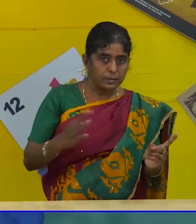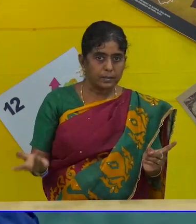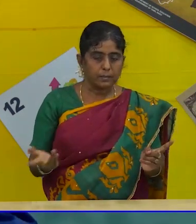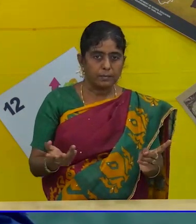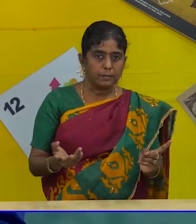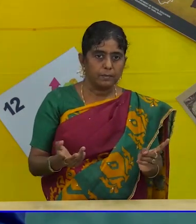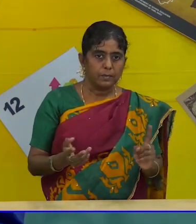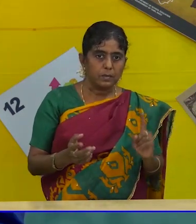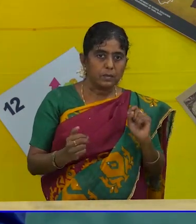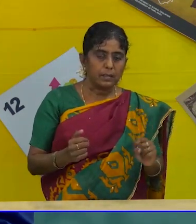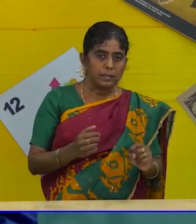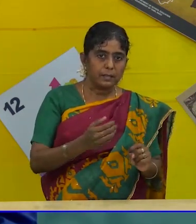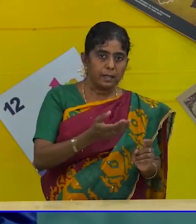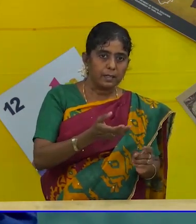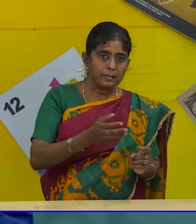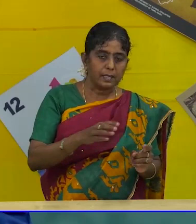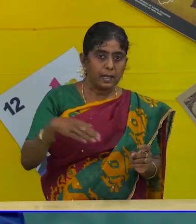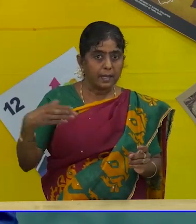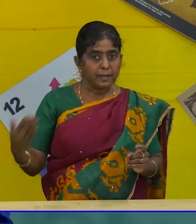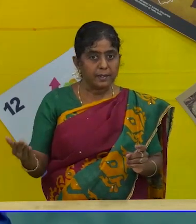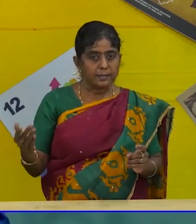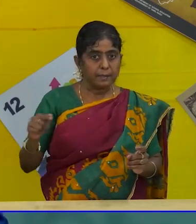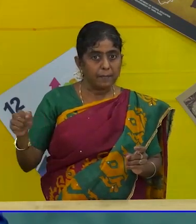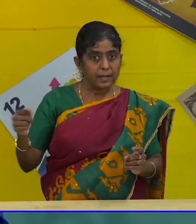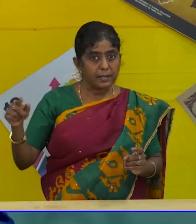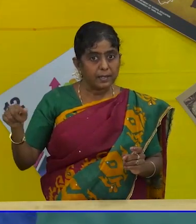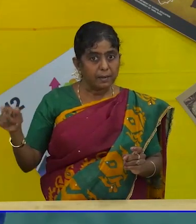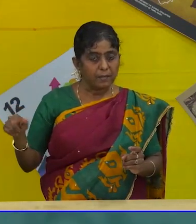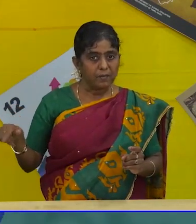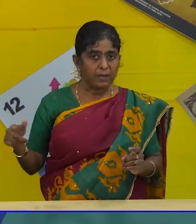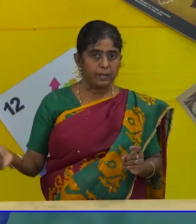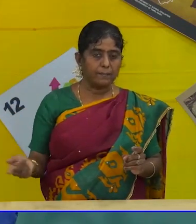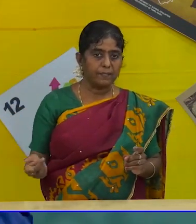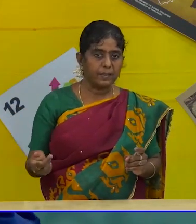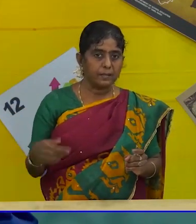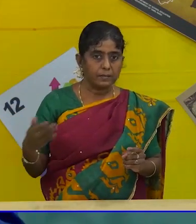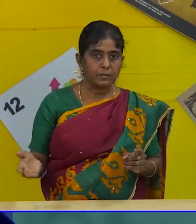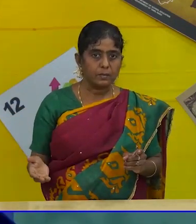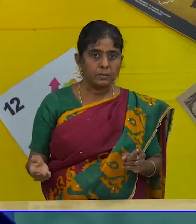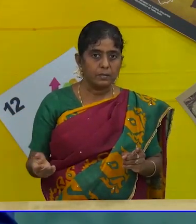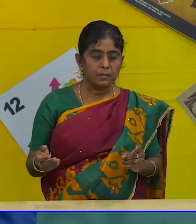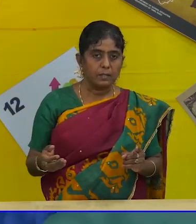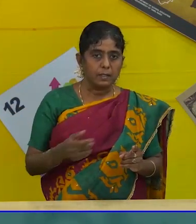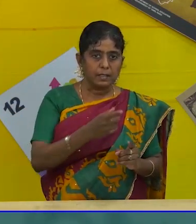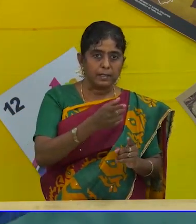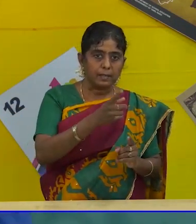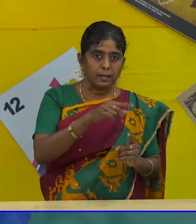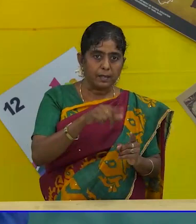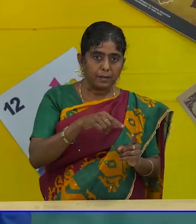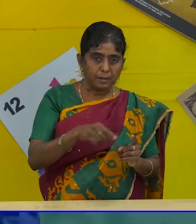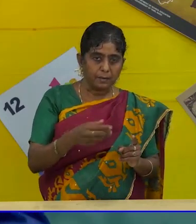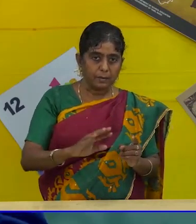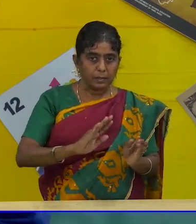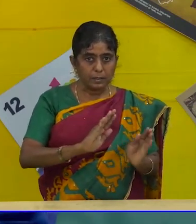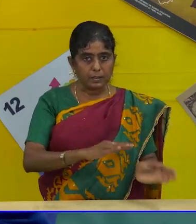sides. So that in the right side you will get minus 9 by 5. But it was told to you, the 9 by 5 is